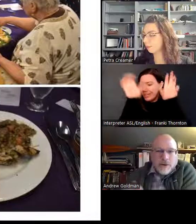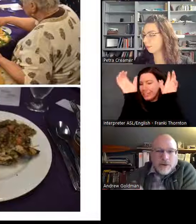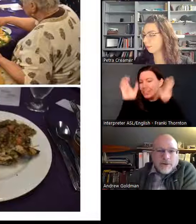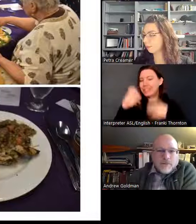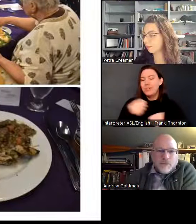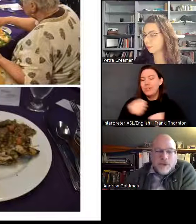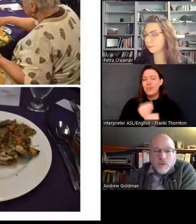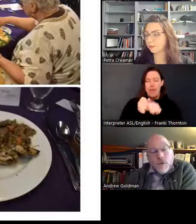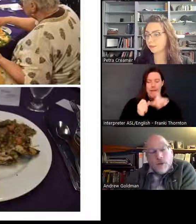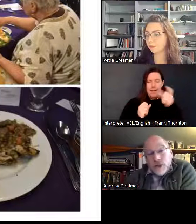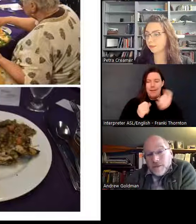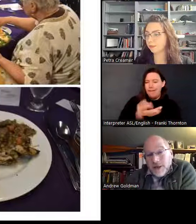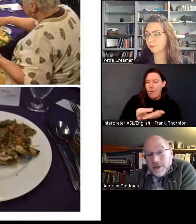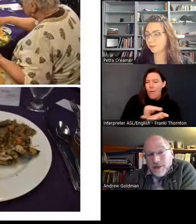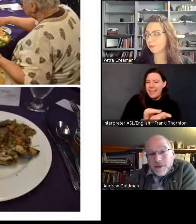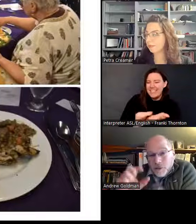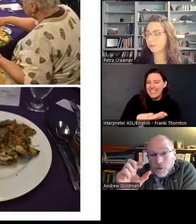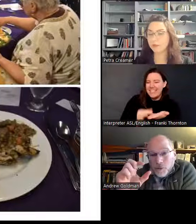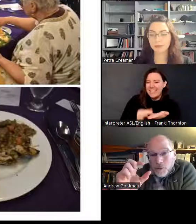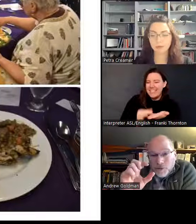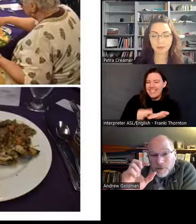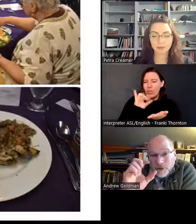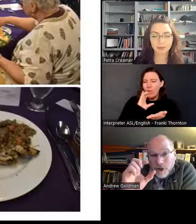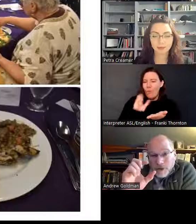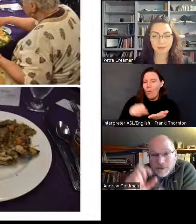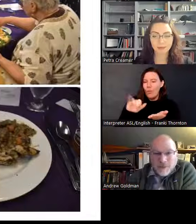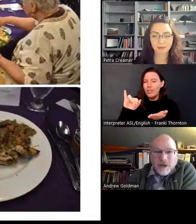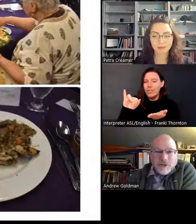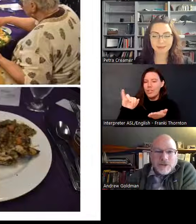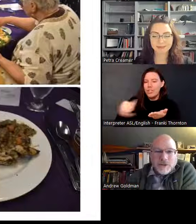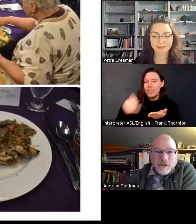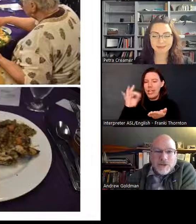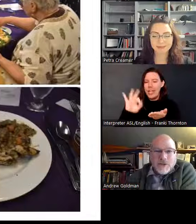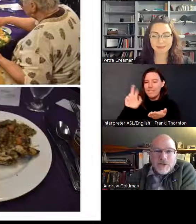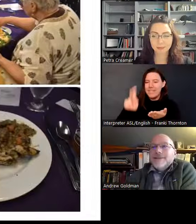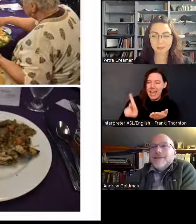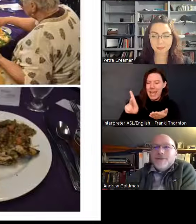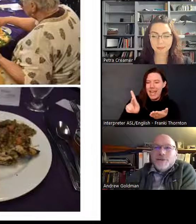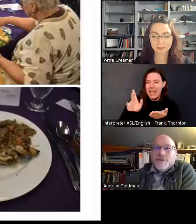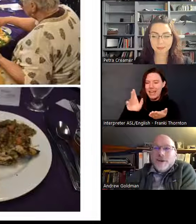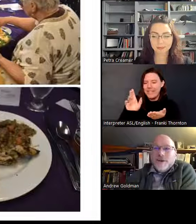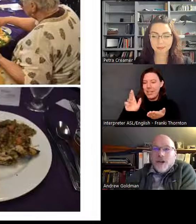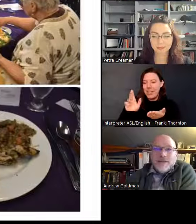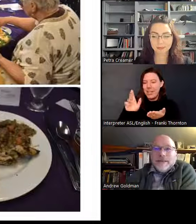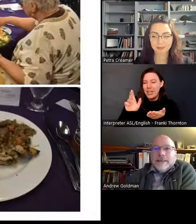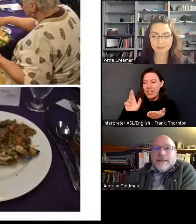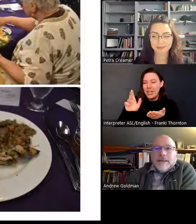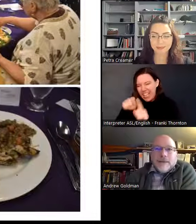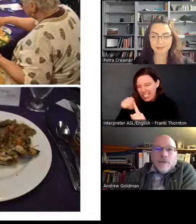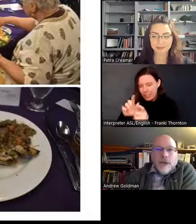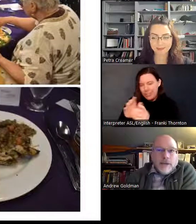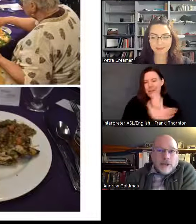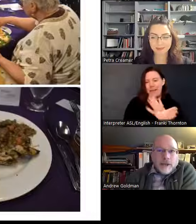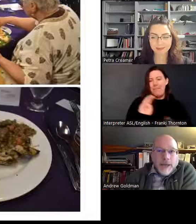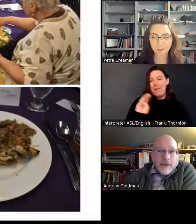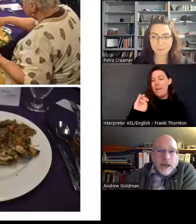were they were John F. Kennedy gold, silver, chocolate silver dollars that we turned into Midases, which was kind of fun.